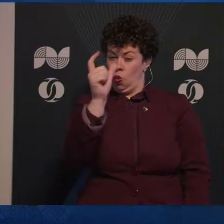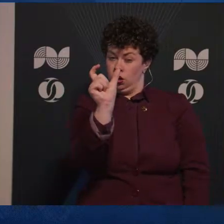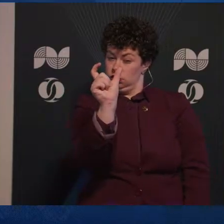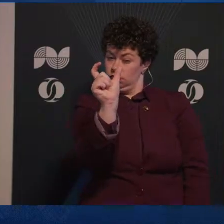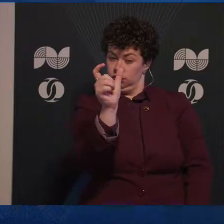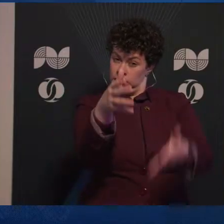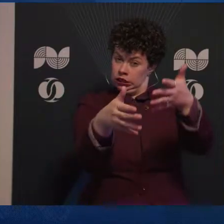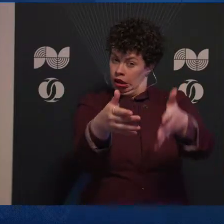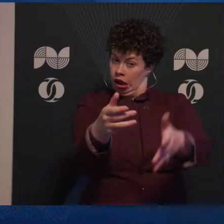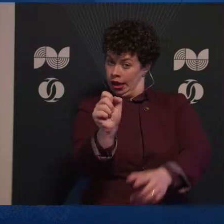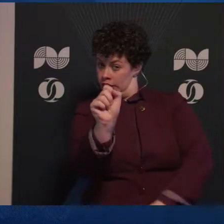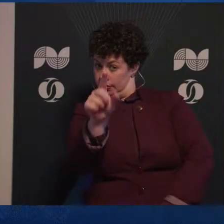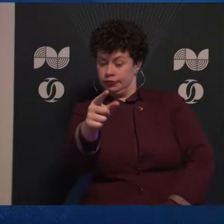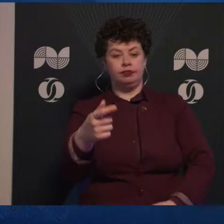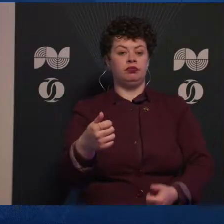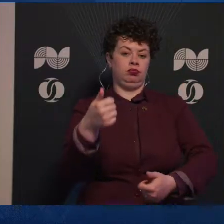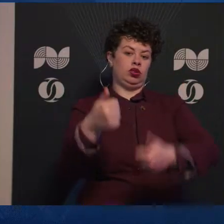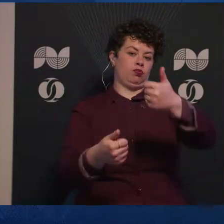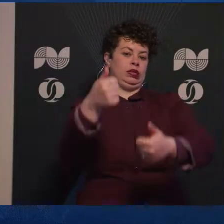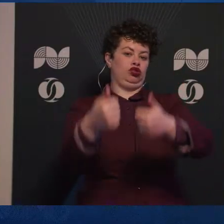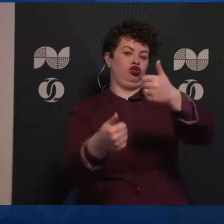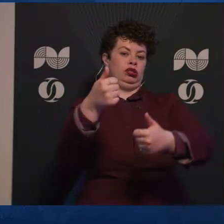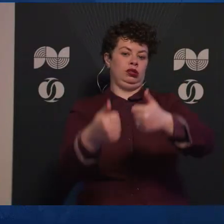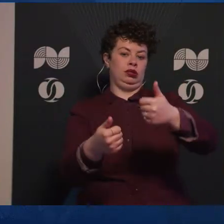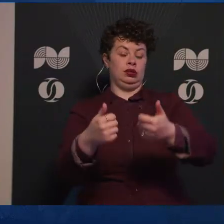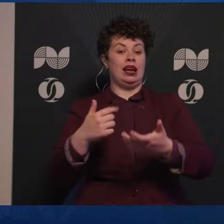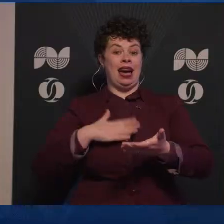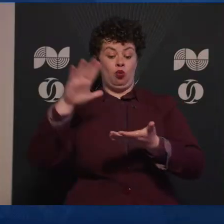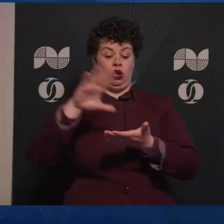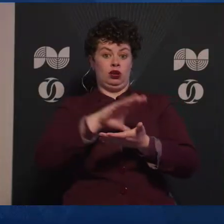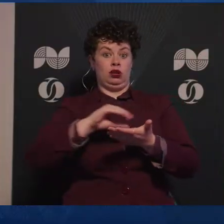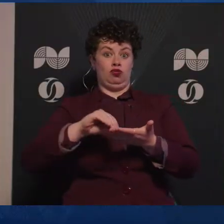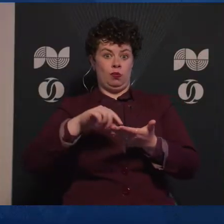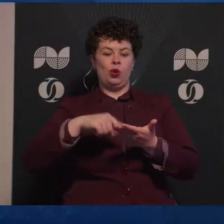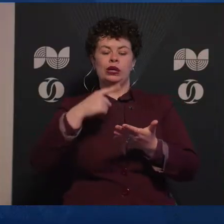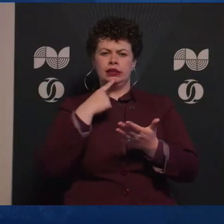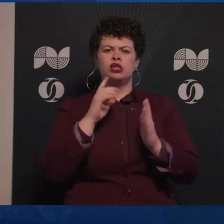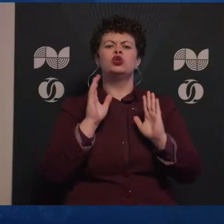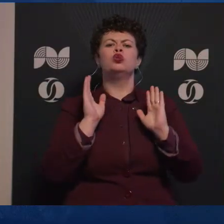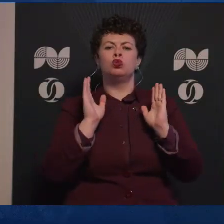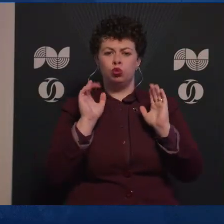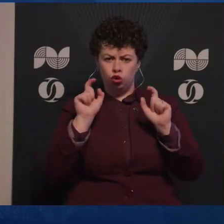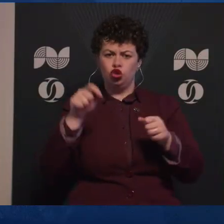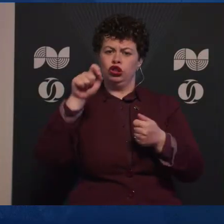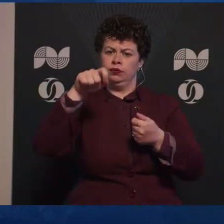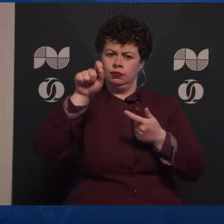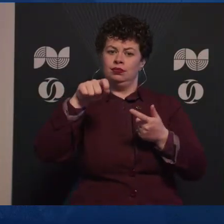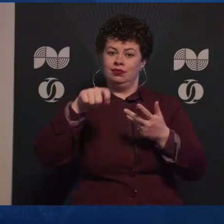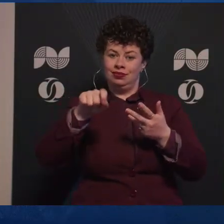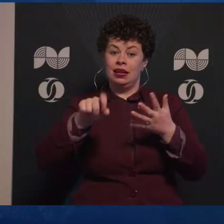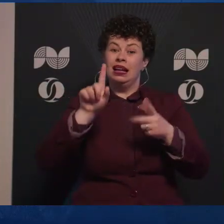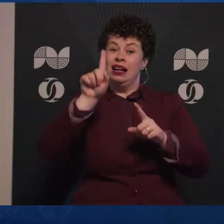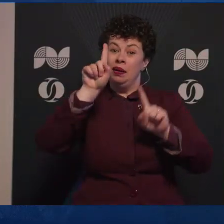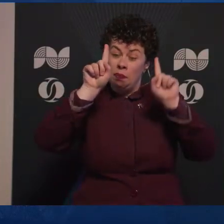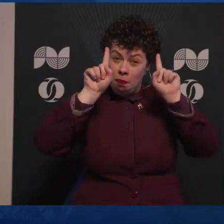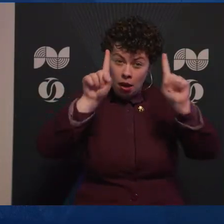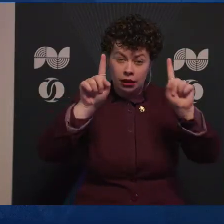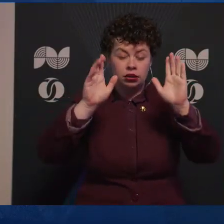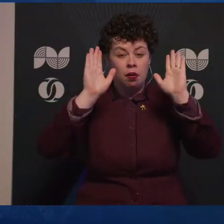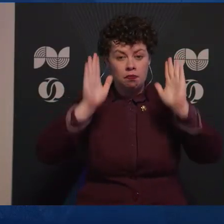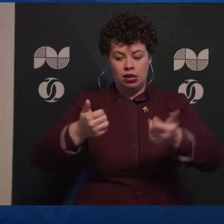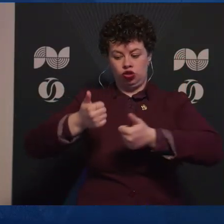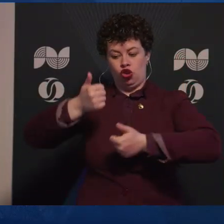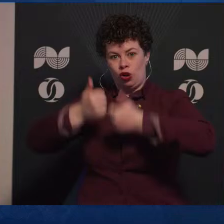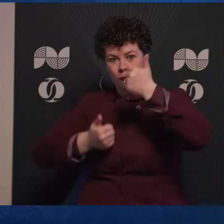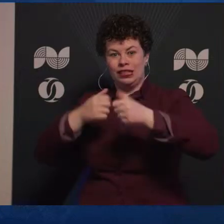When we end the transition report with a list of what you should do, build in competition into your